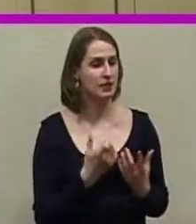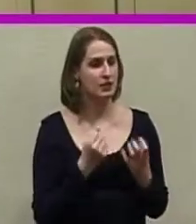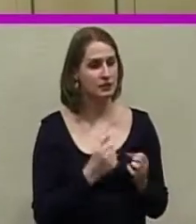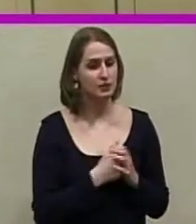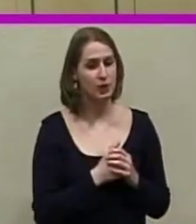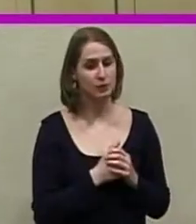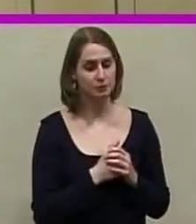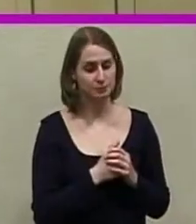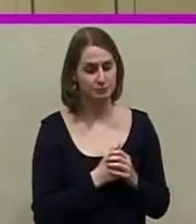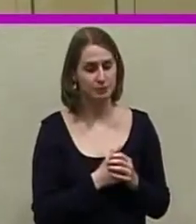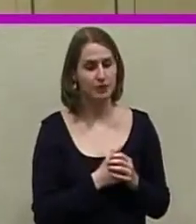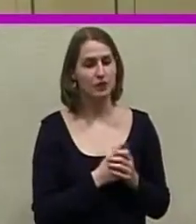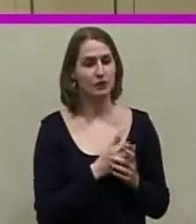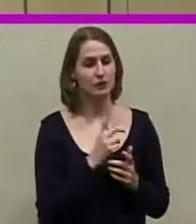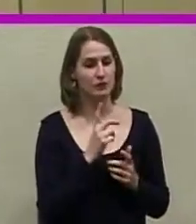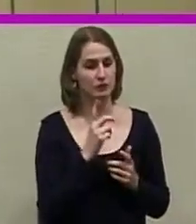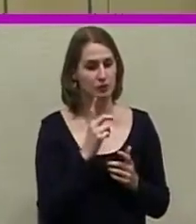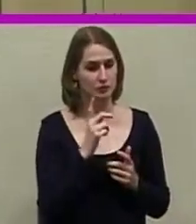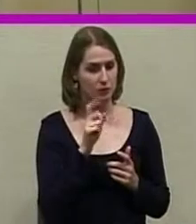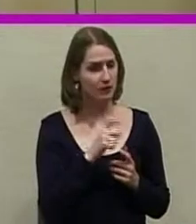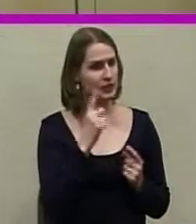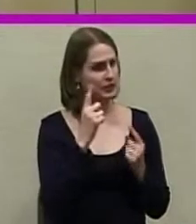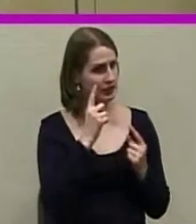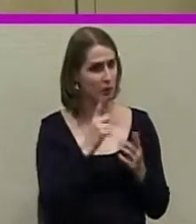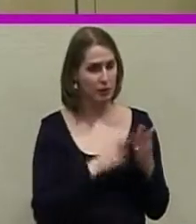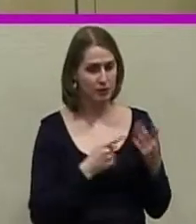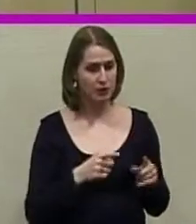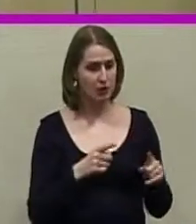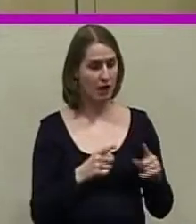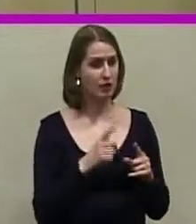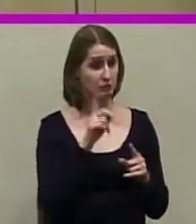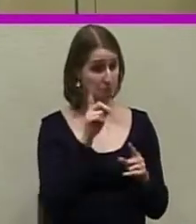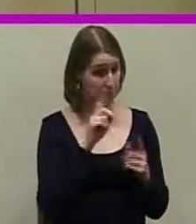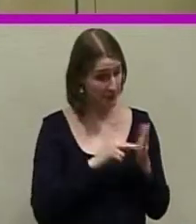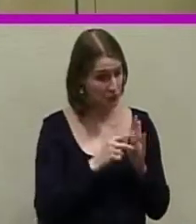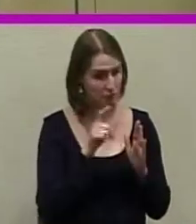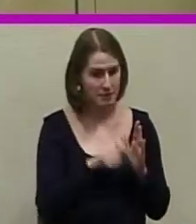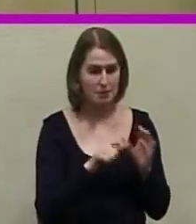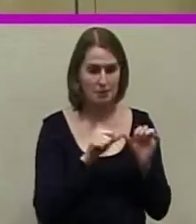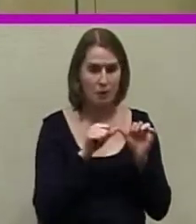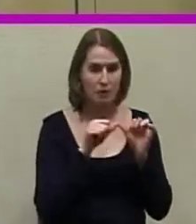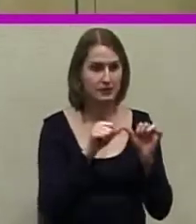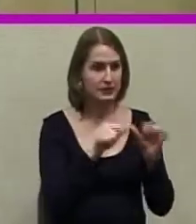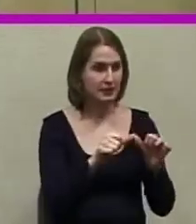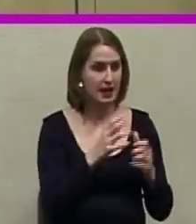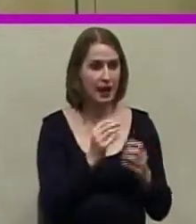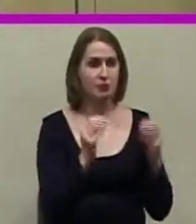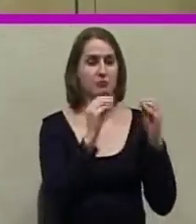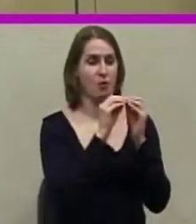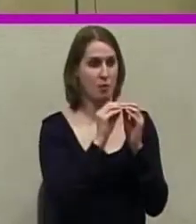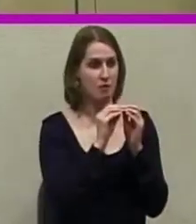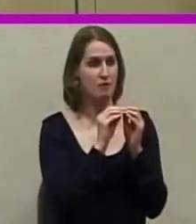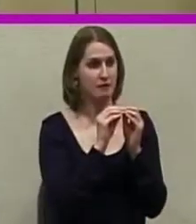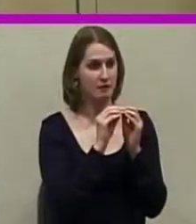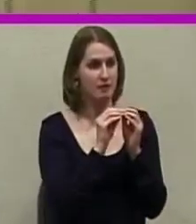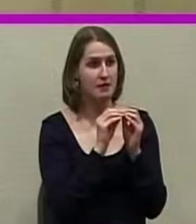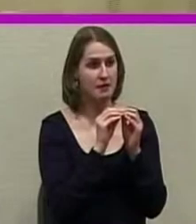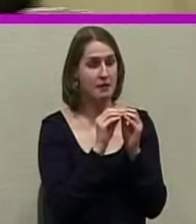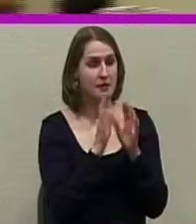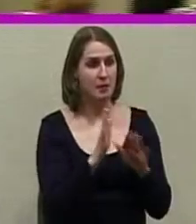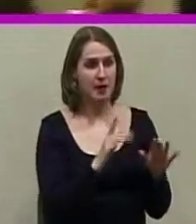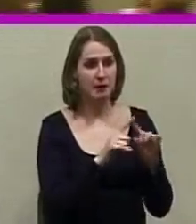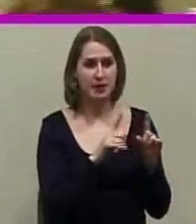to take into consideration what's going on. Now, it means being more consistent, means being more prepared, but not as punitive. I can